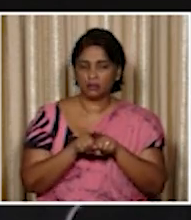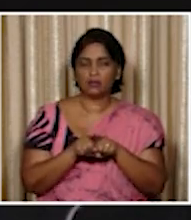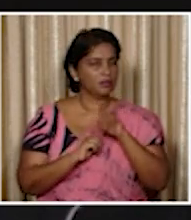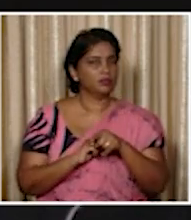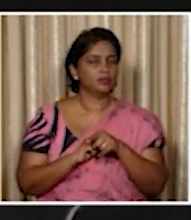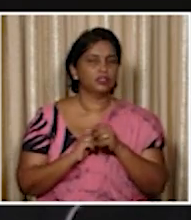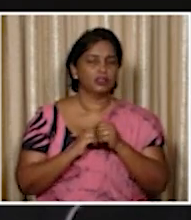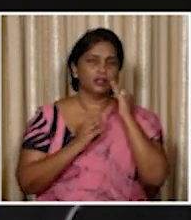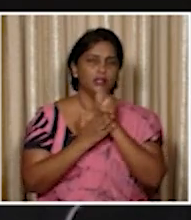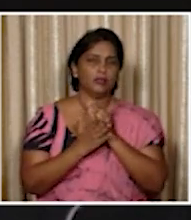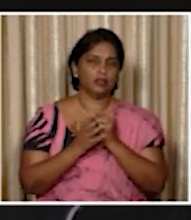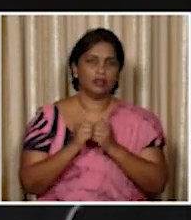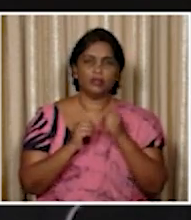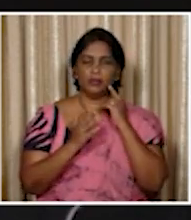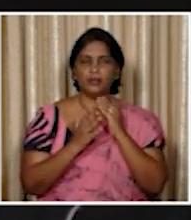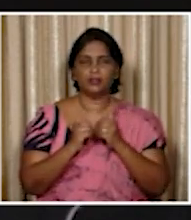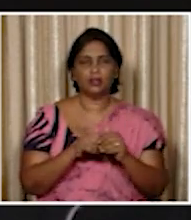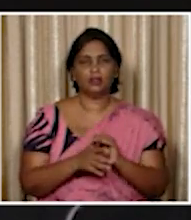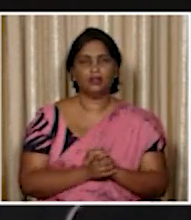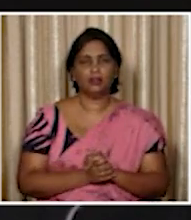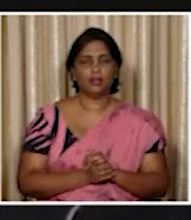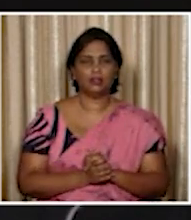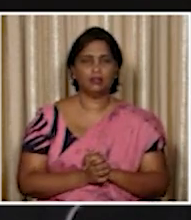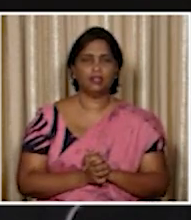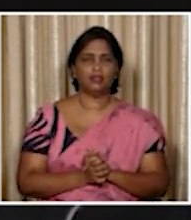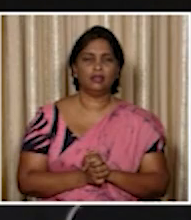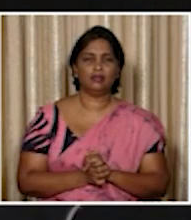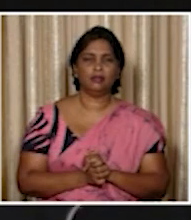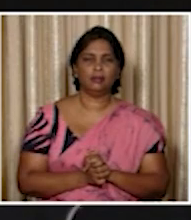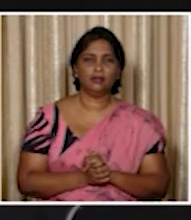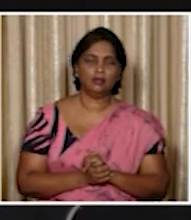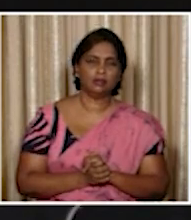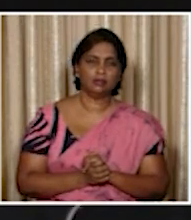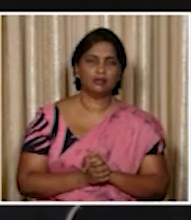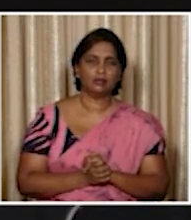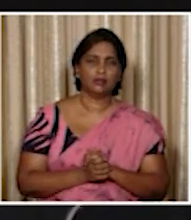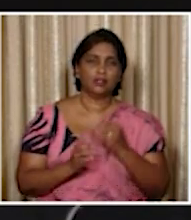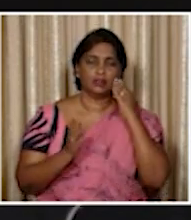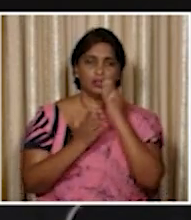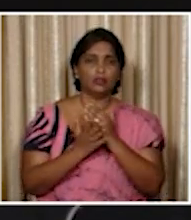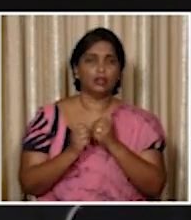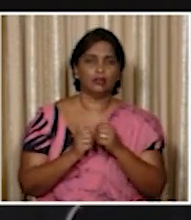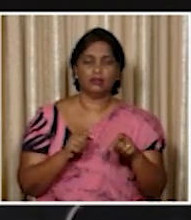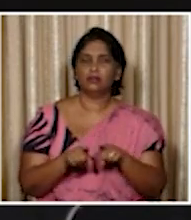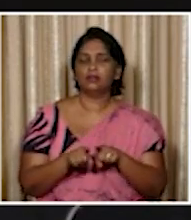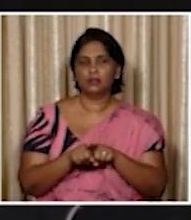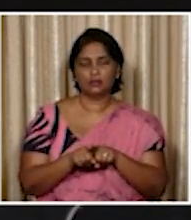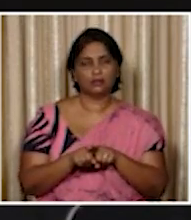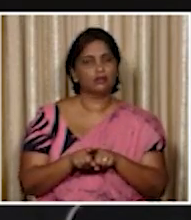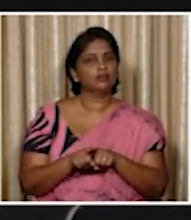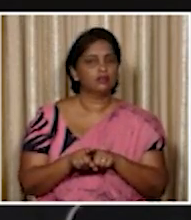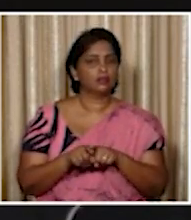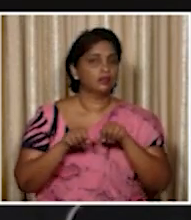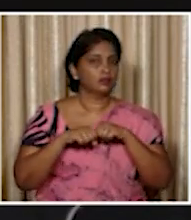true wealth. They use the data to maximize their revenues, earn profits. Governments want the data for